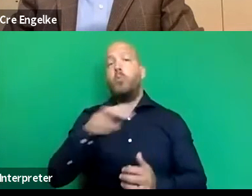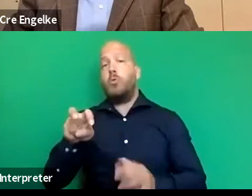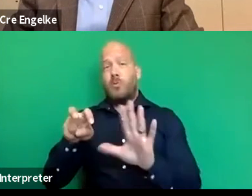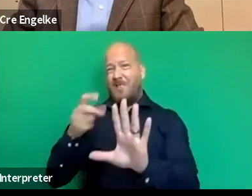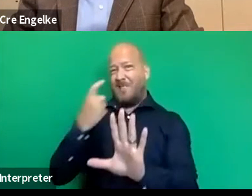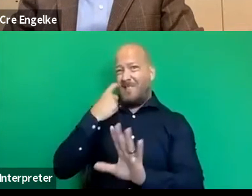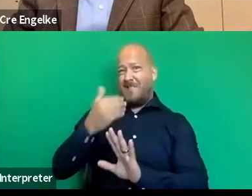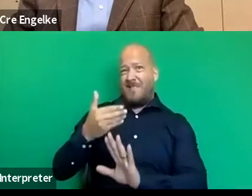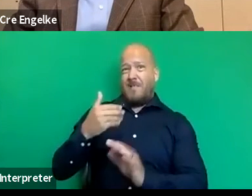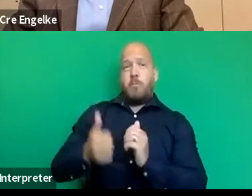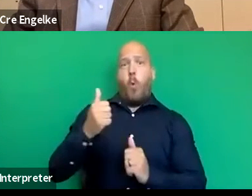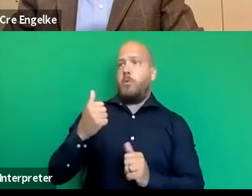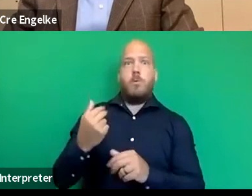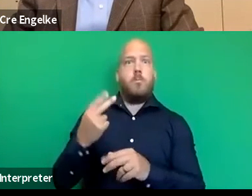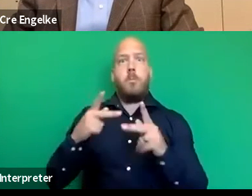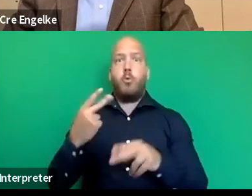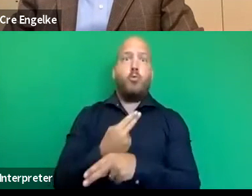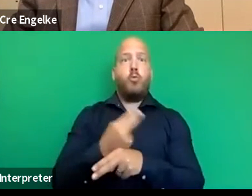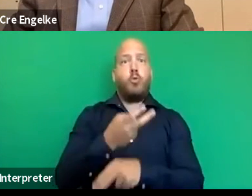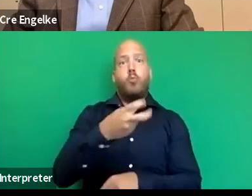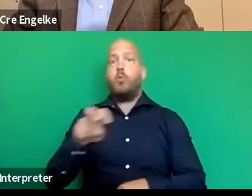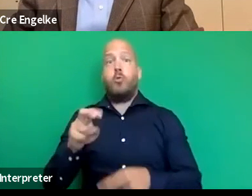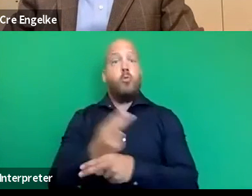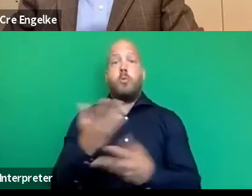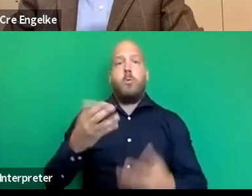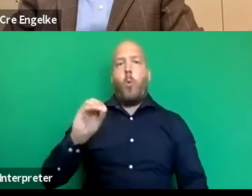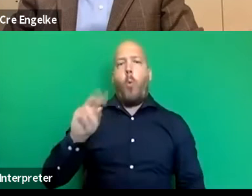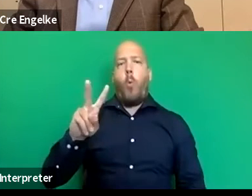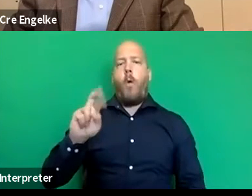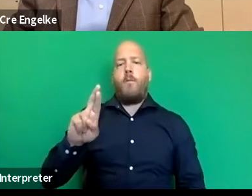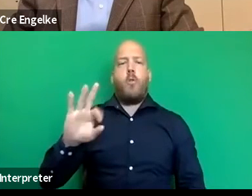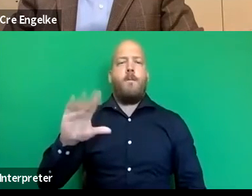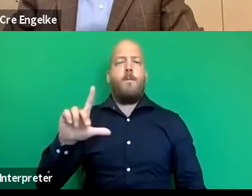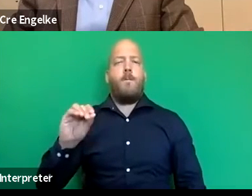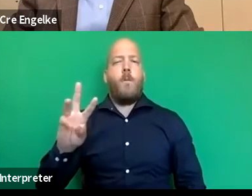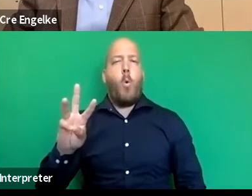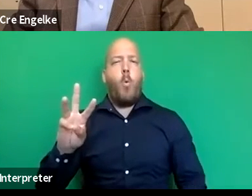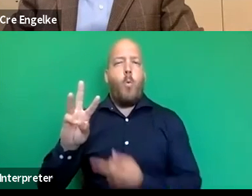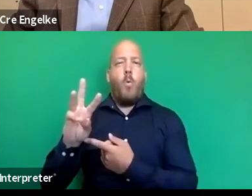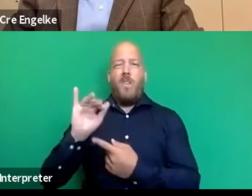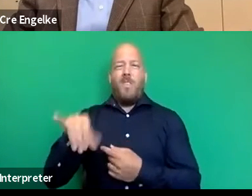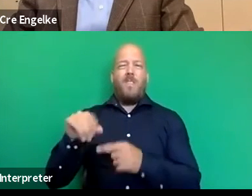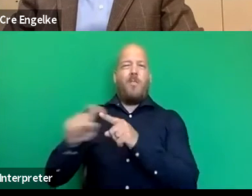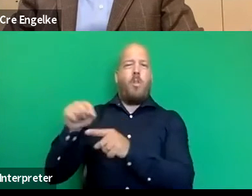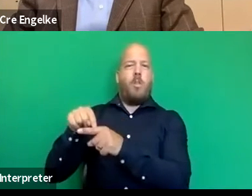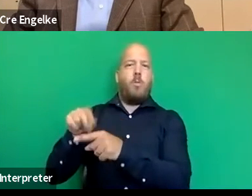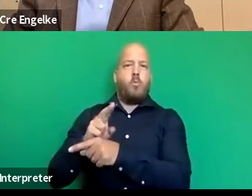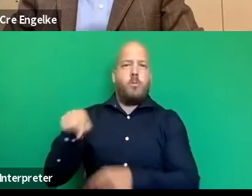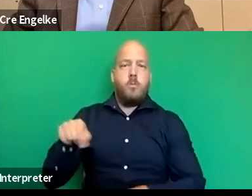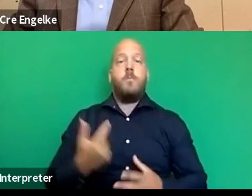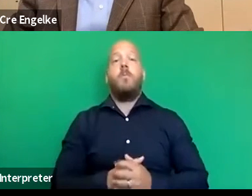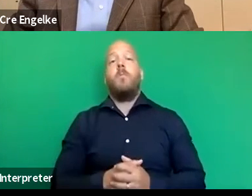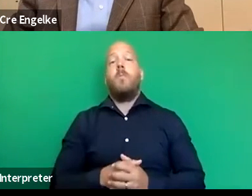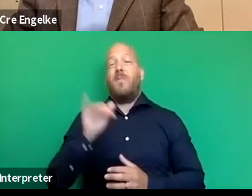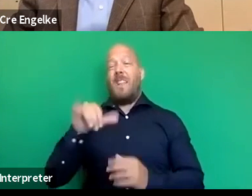overflow calls, but it looks like that it may be the case that some companies are moving